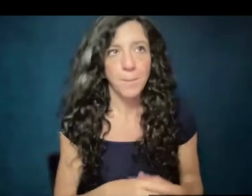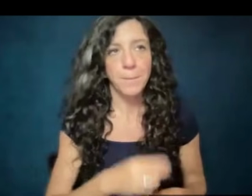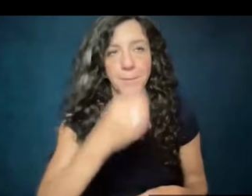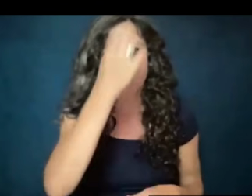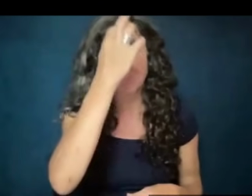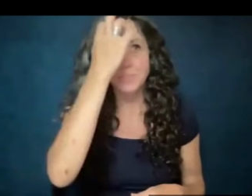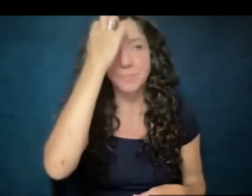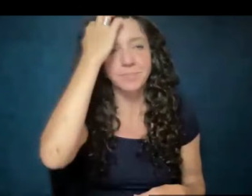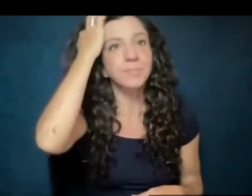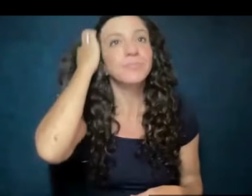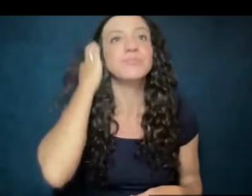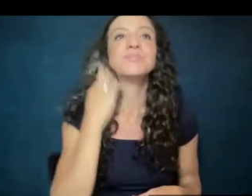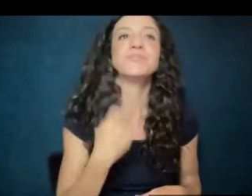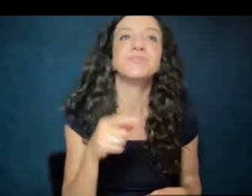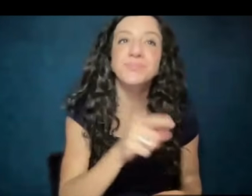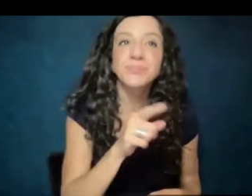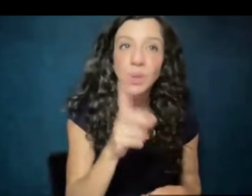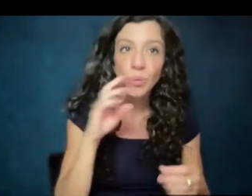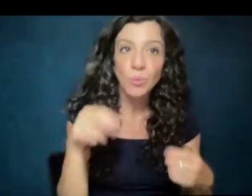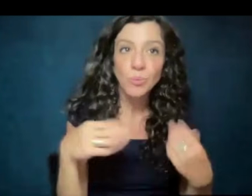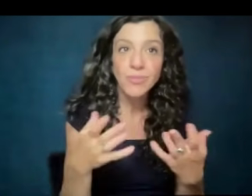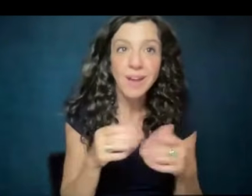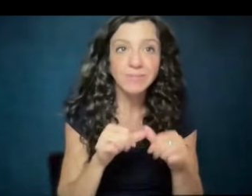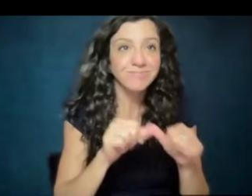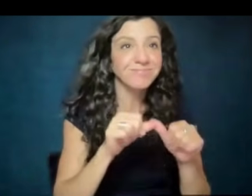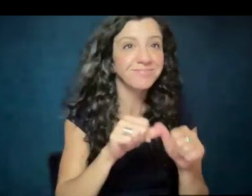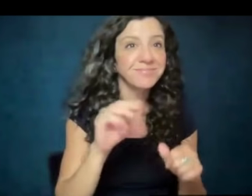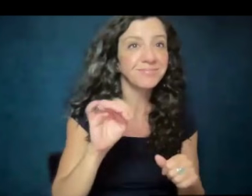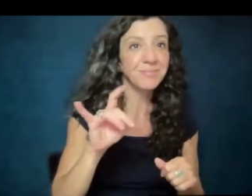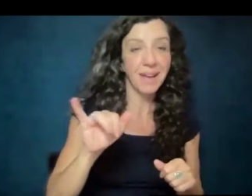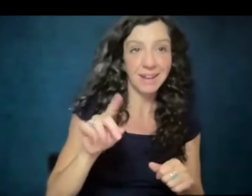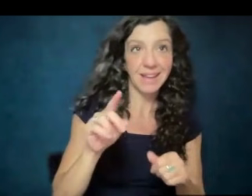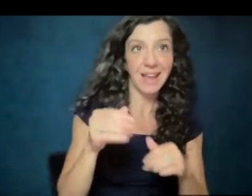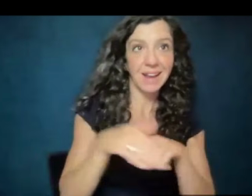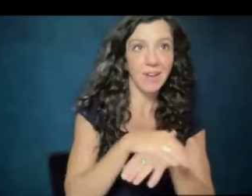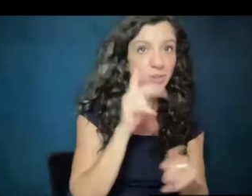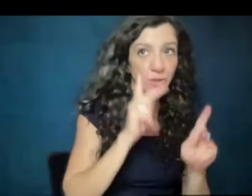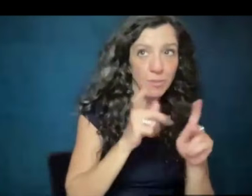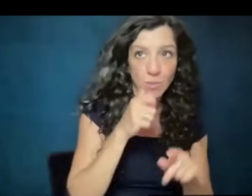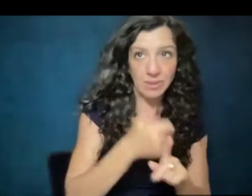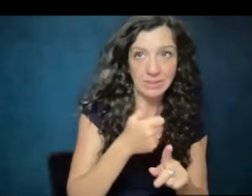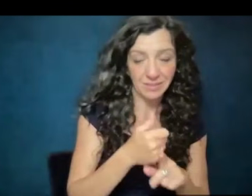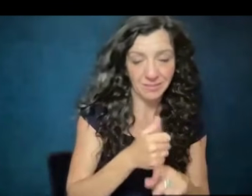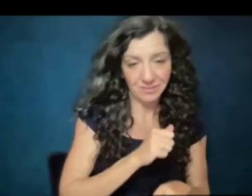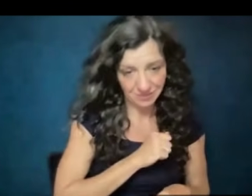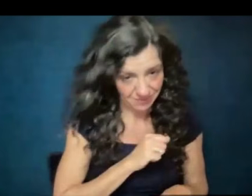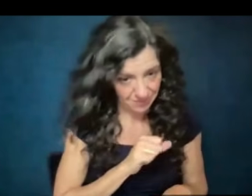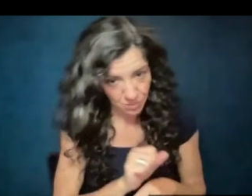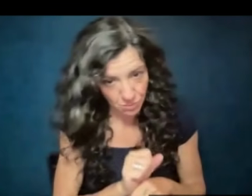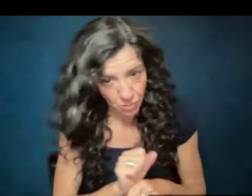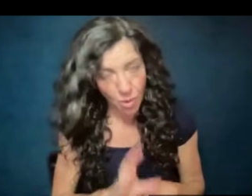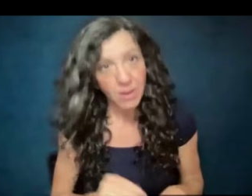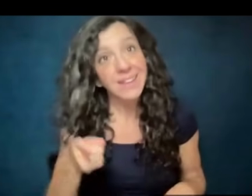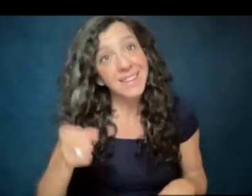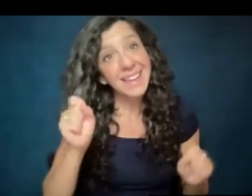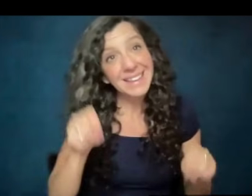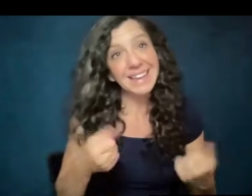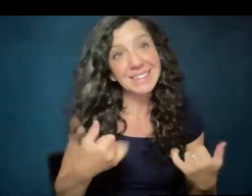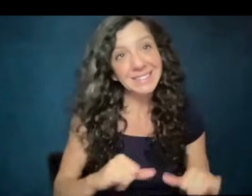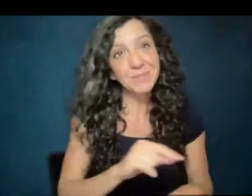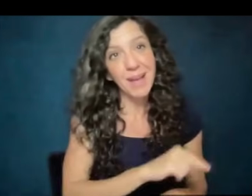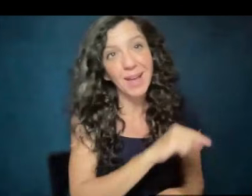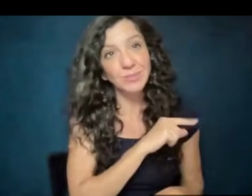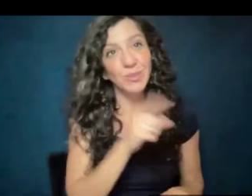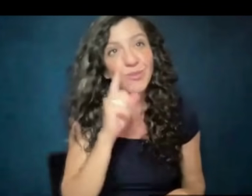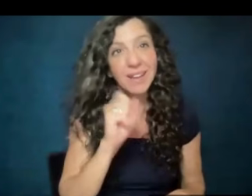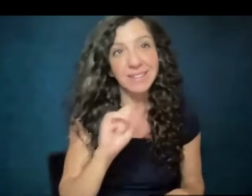So it provides continued Medicaid coverage to folks who are self-employed, who would still be eligible for an SSI